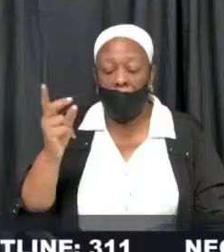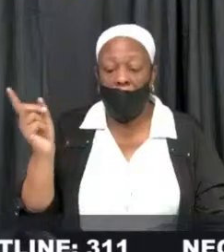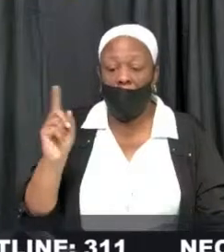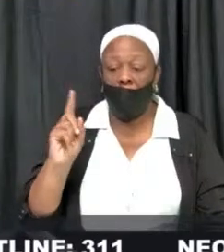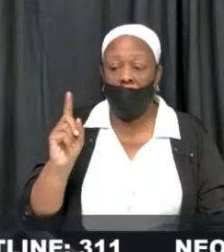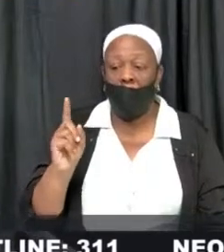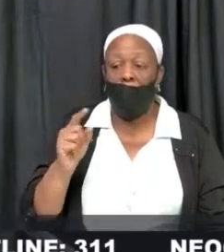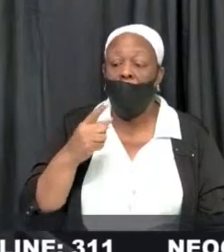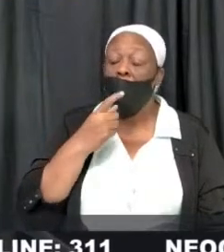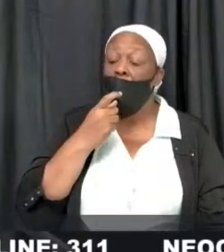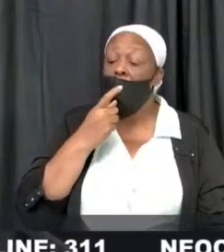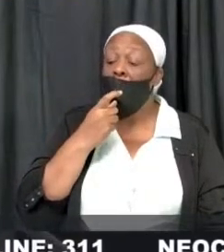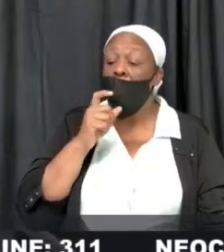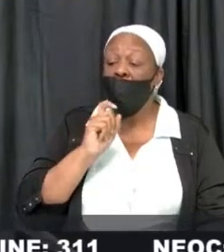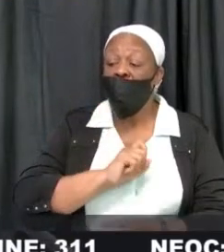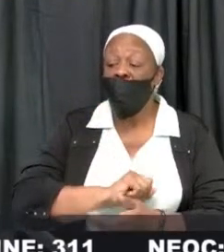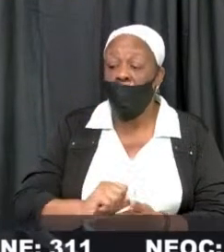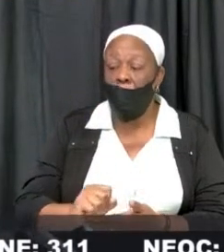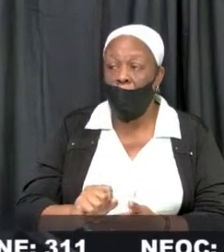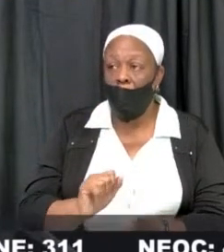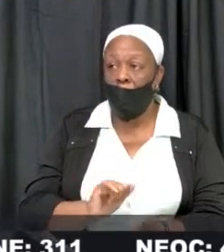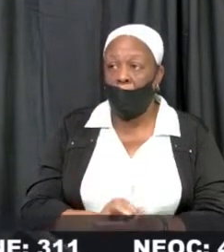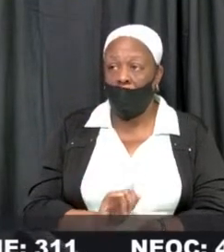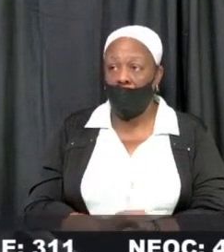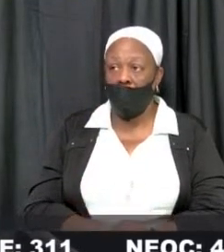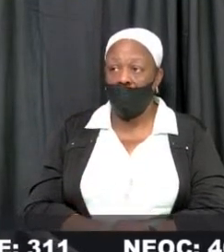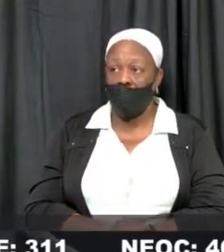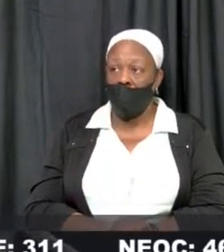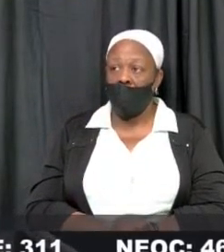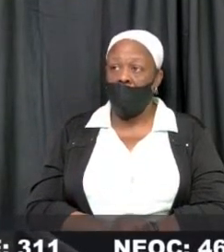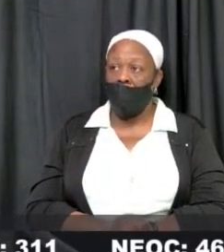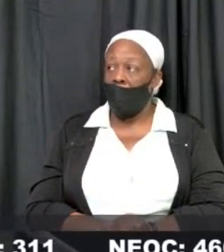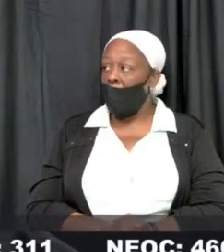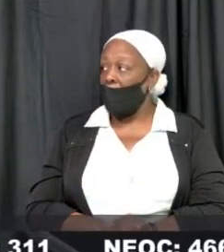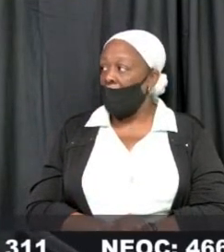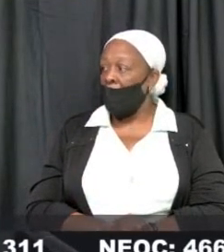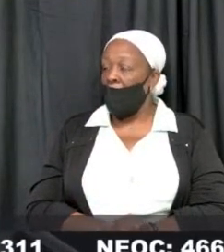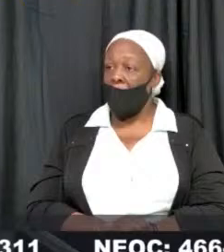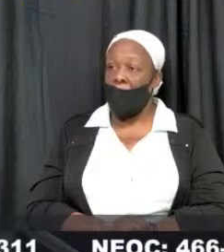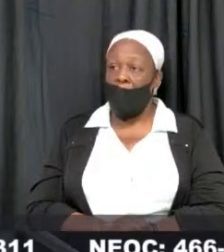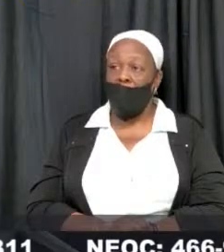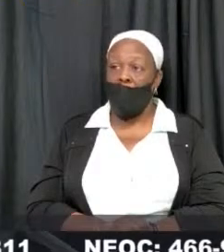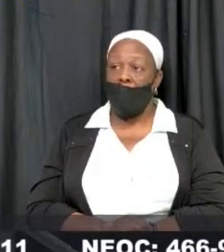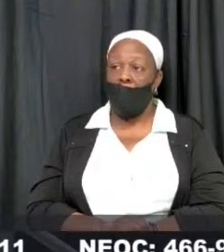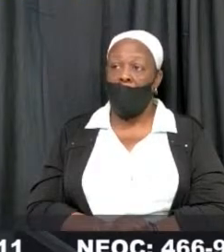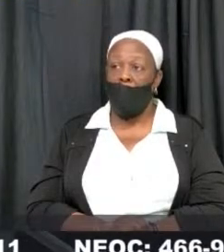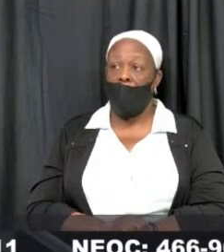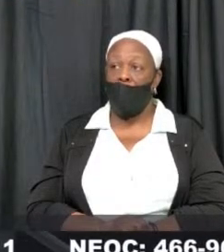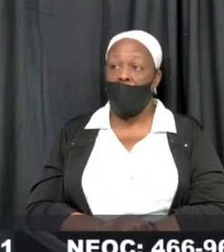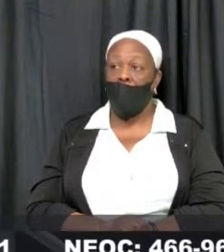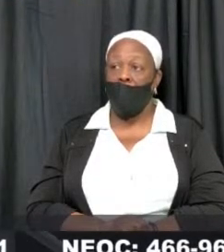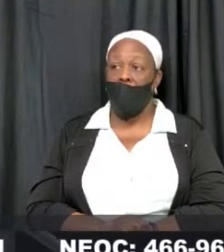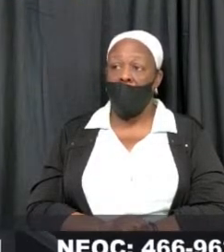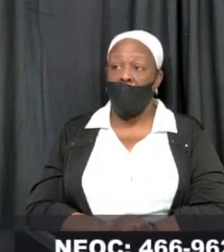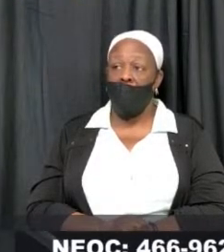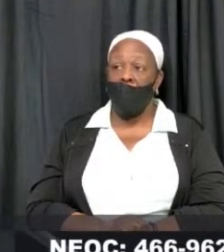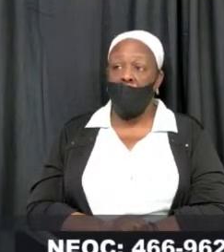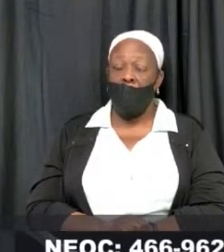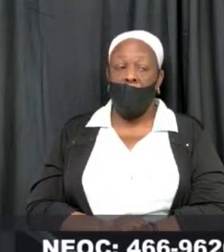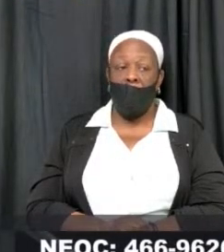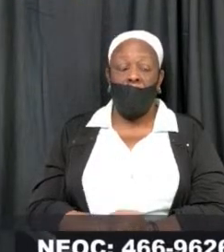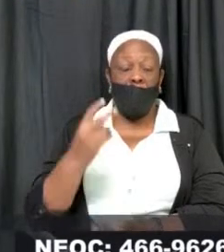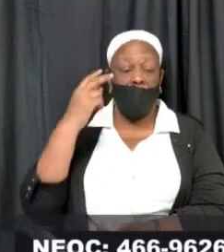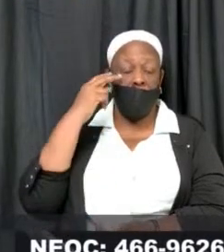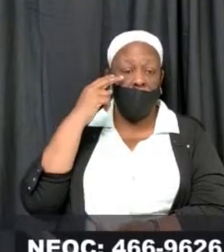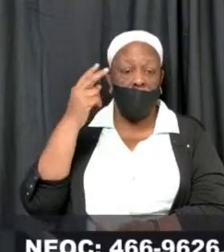Criminal Code, not International Criminal Court. The blog has no relationship